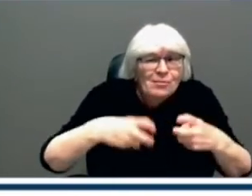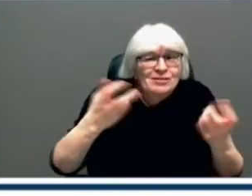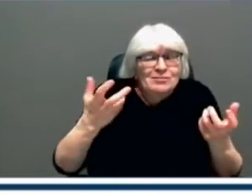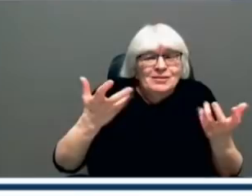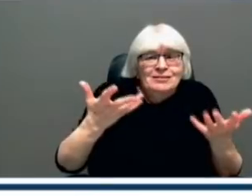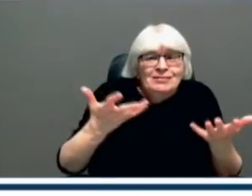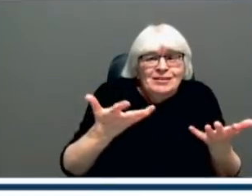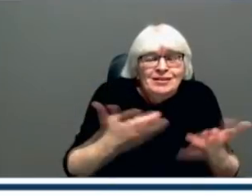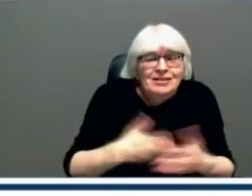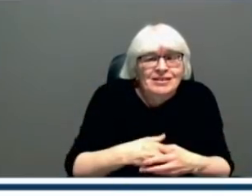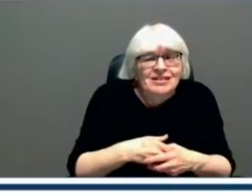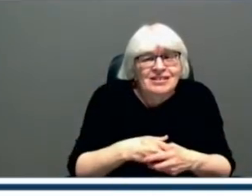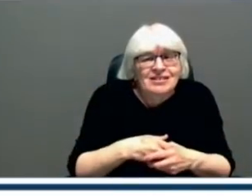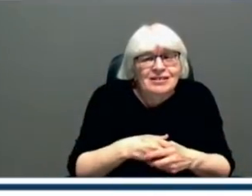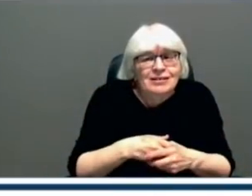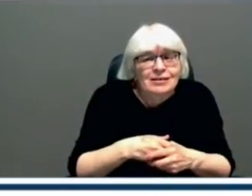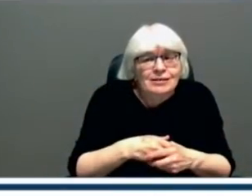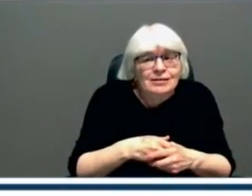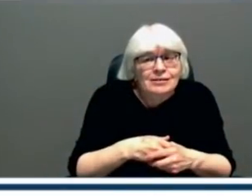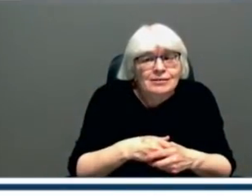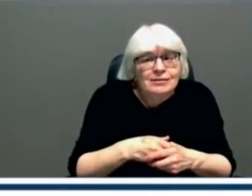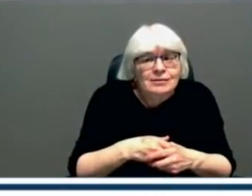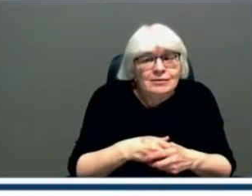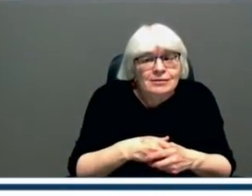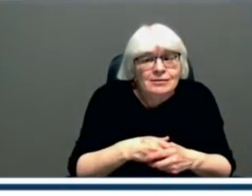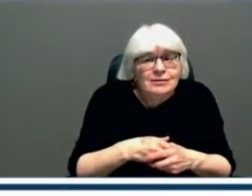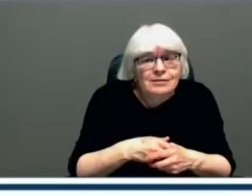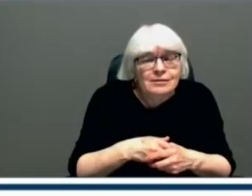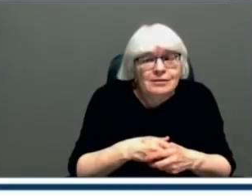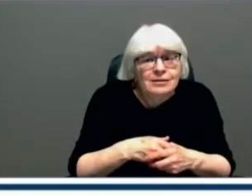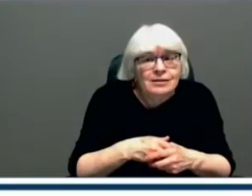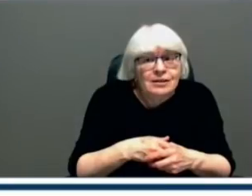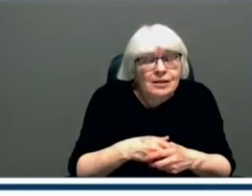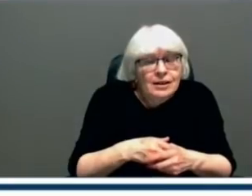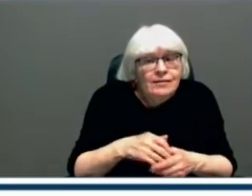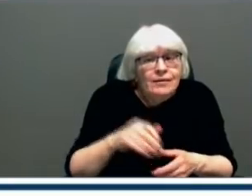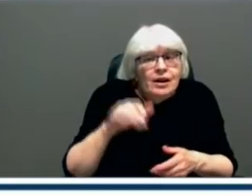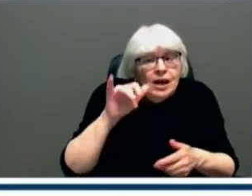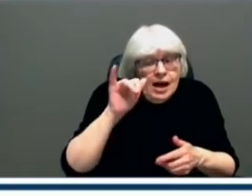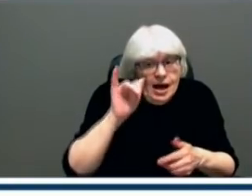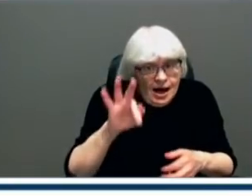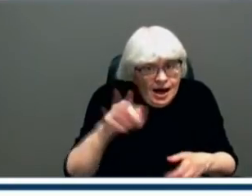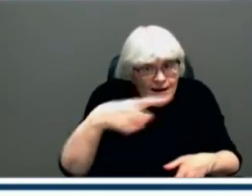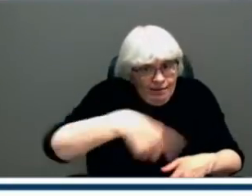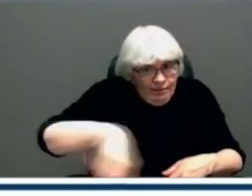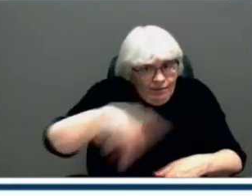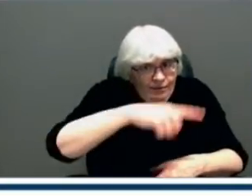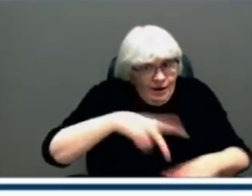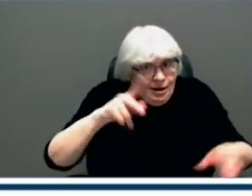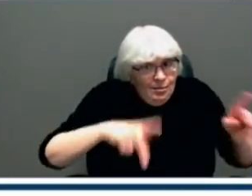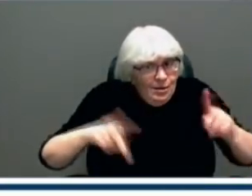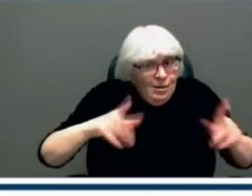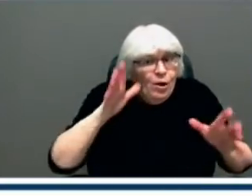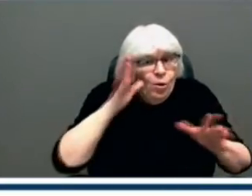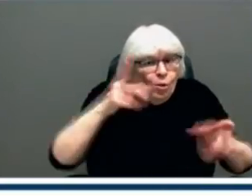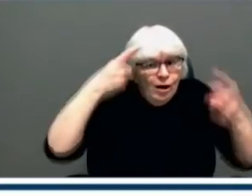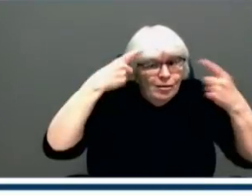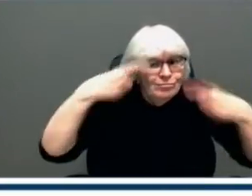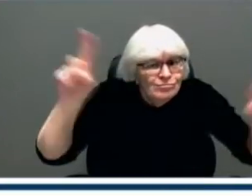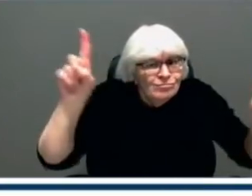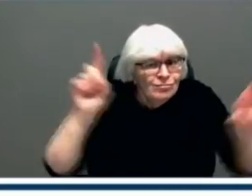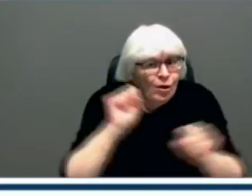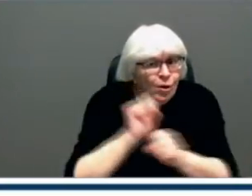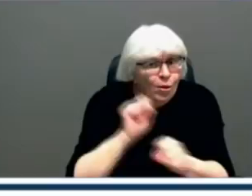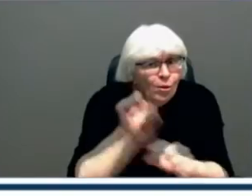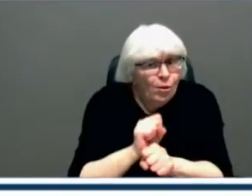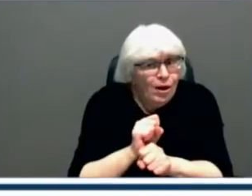simply because they only work when people would buy into them and use them and use them well. That by nature,